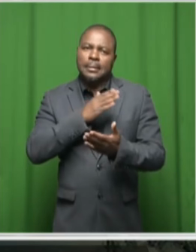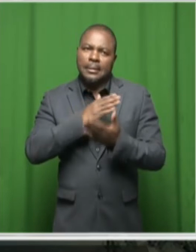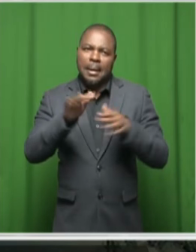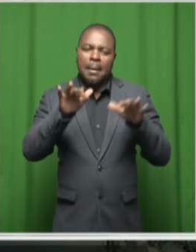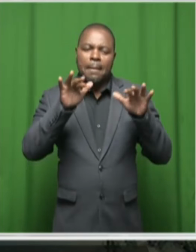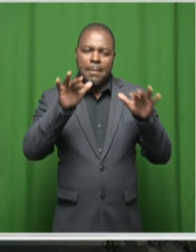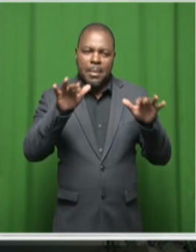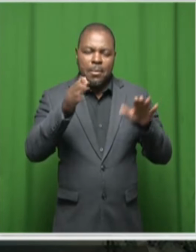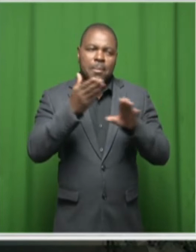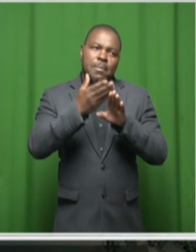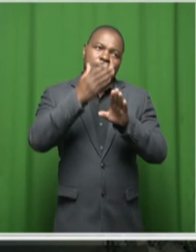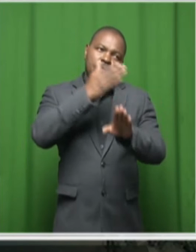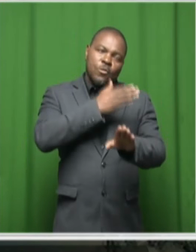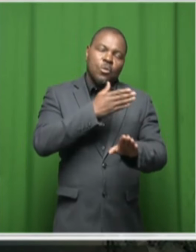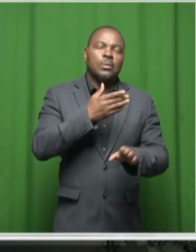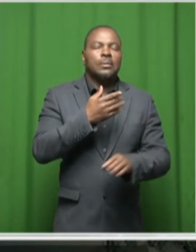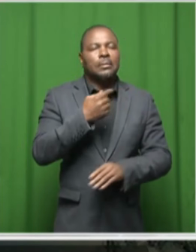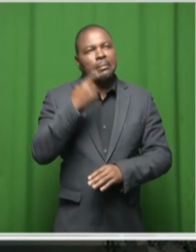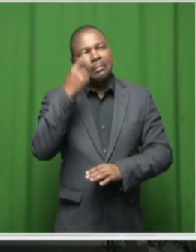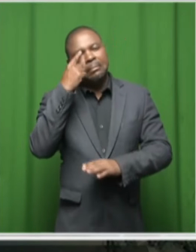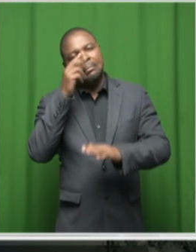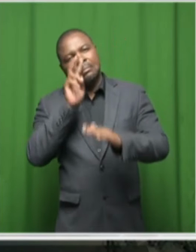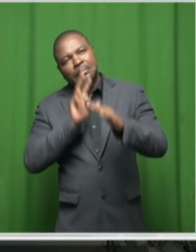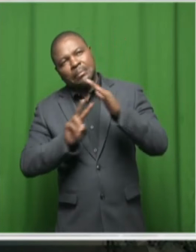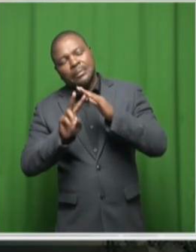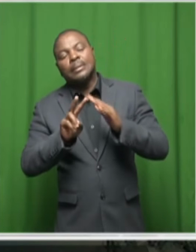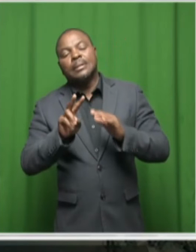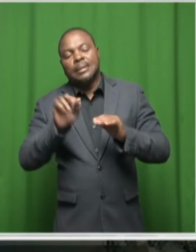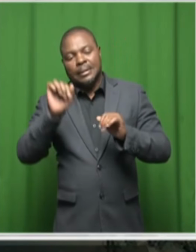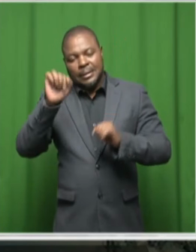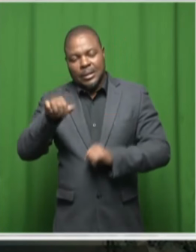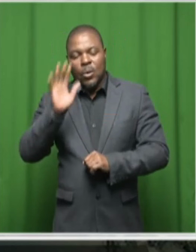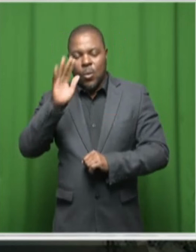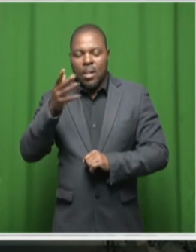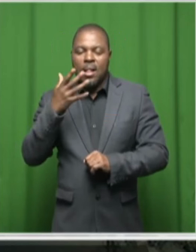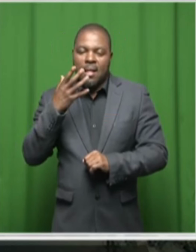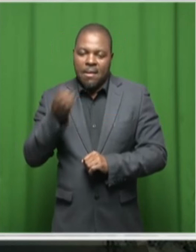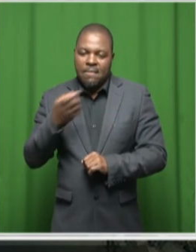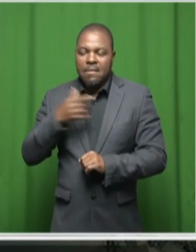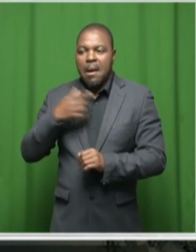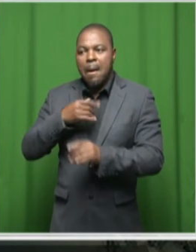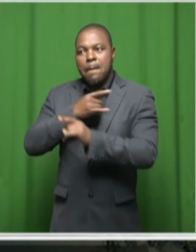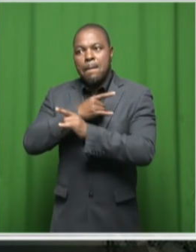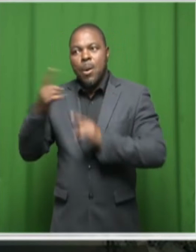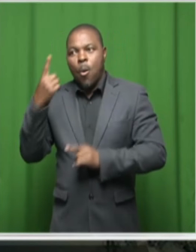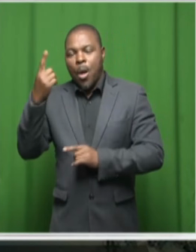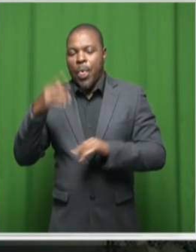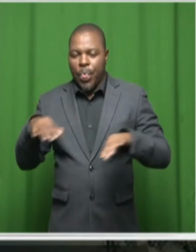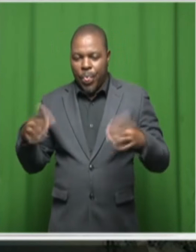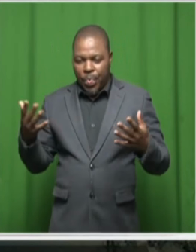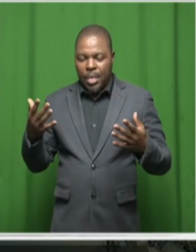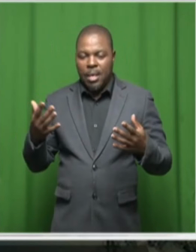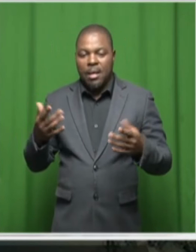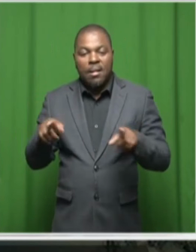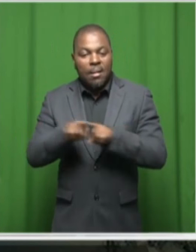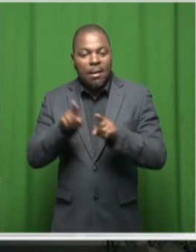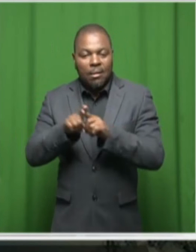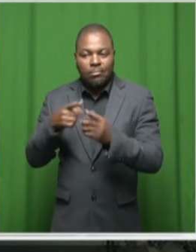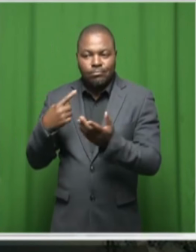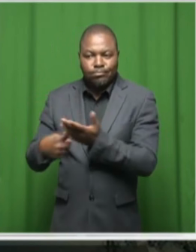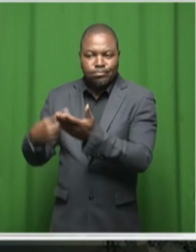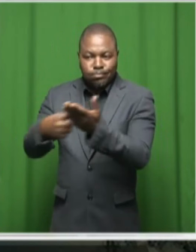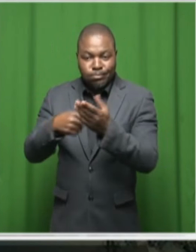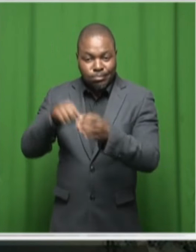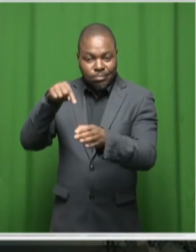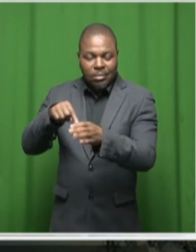we may find ourselves in the position that we are right now. Hence, of course, the start of that dialogue. And